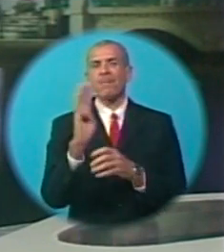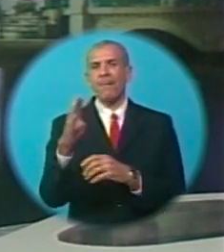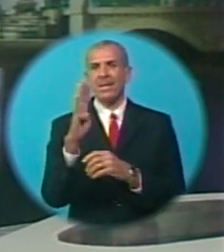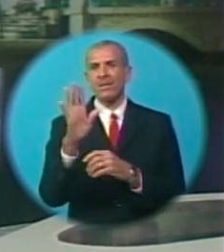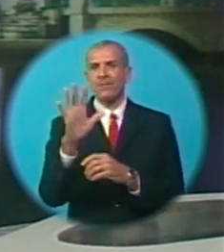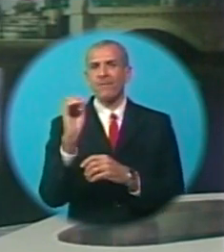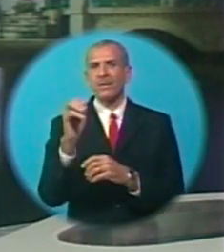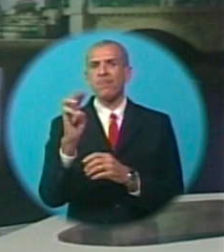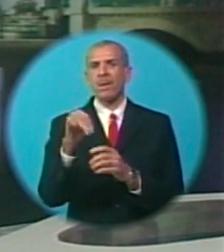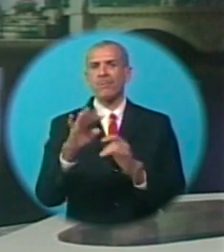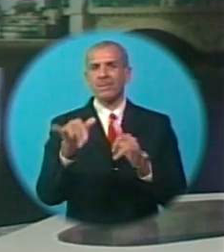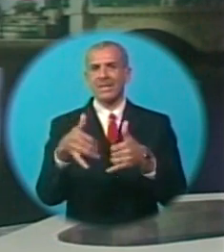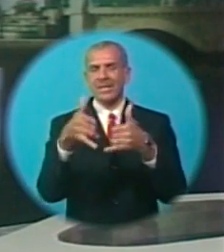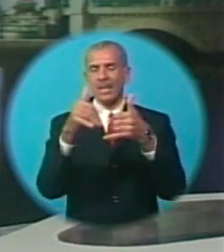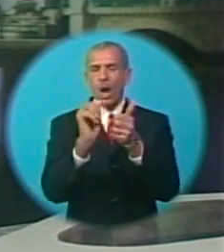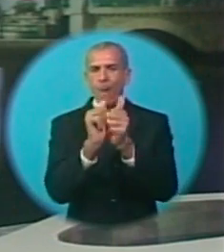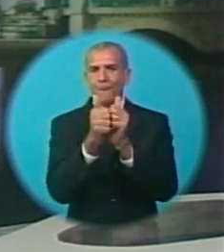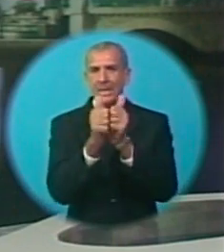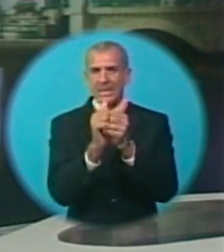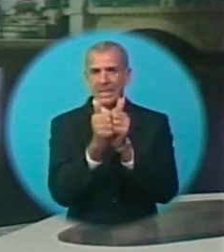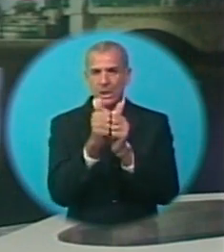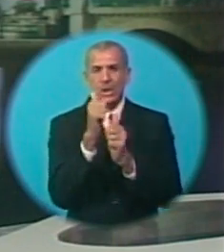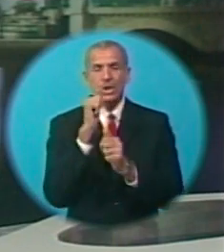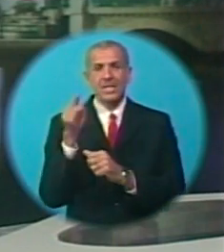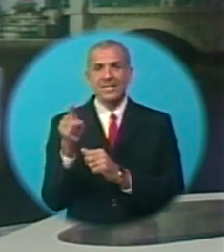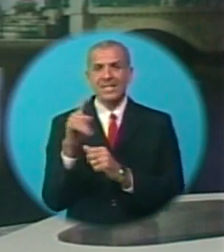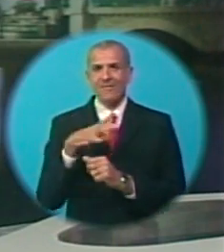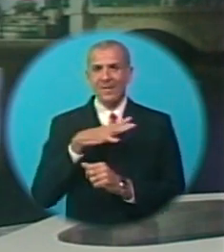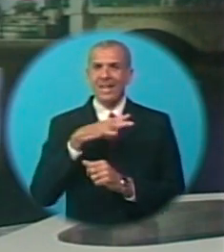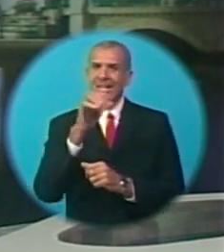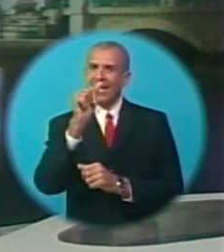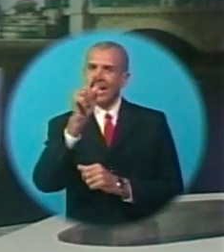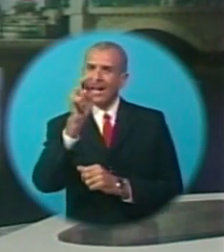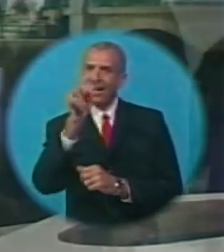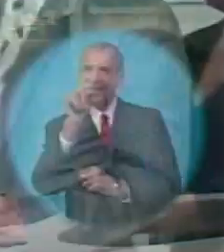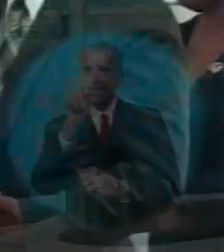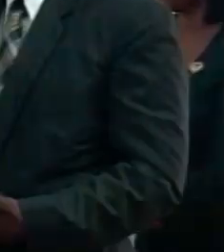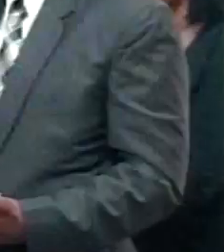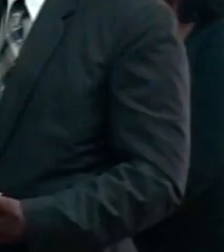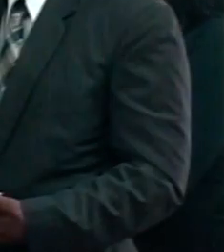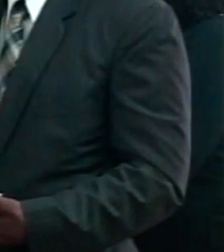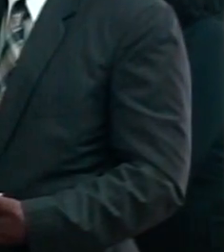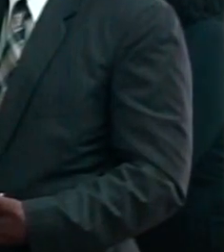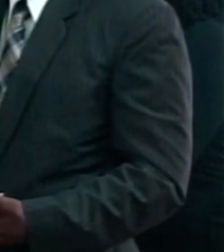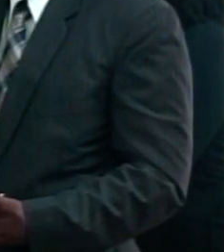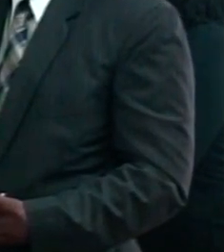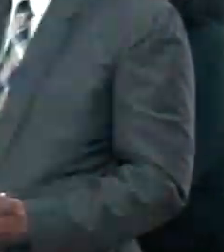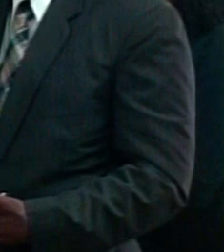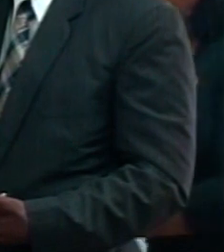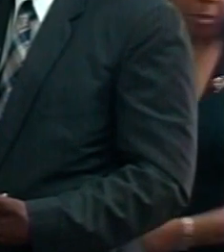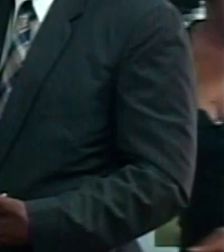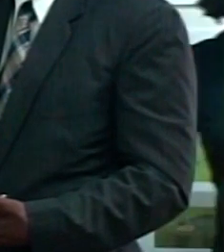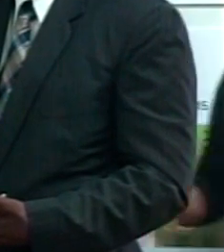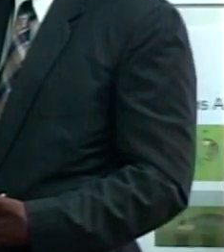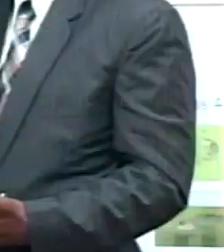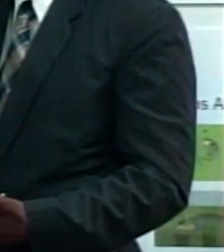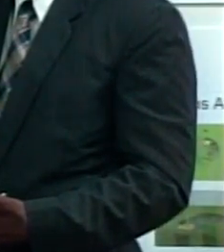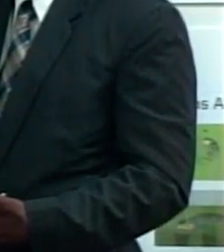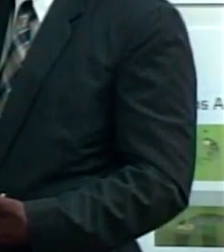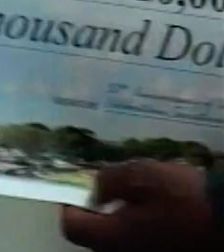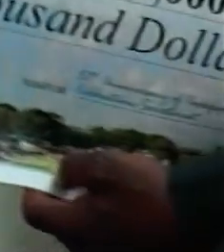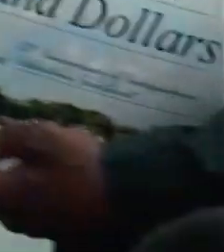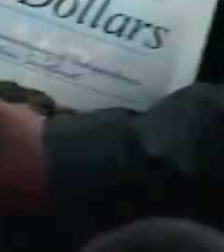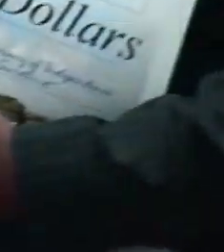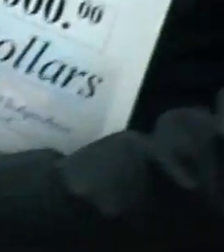50 Monument Design Competition. She is a fine arts student at Pratt Institute in New York. The announcement was made